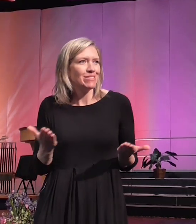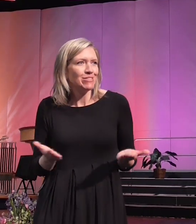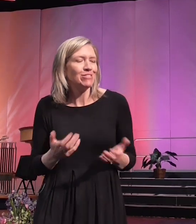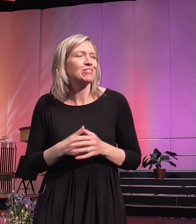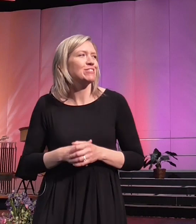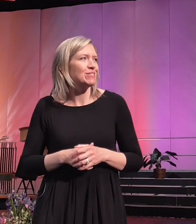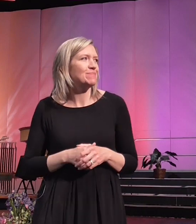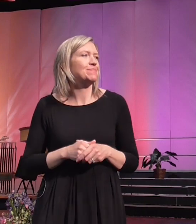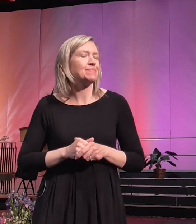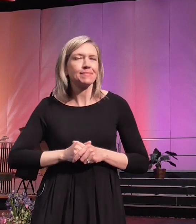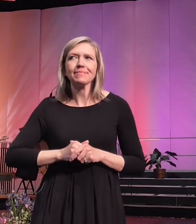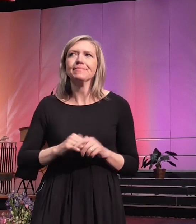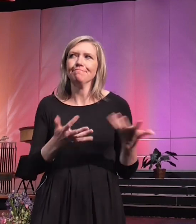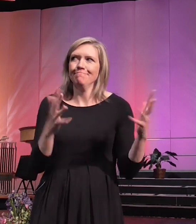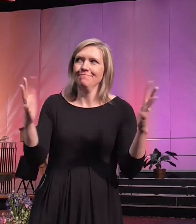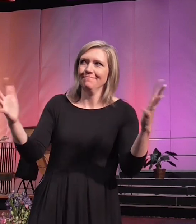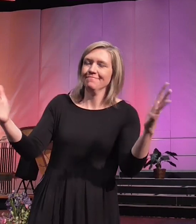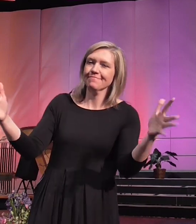I